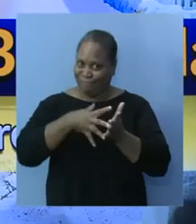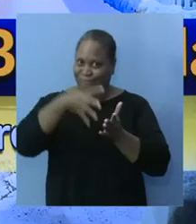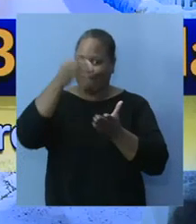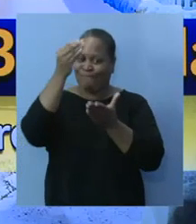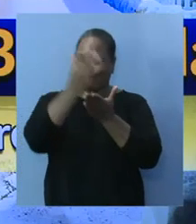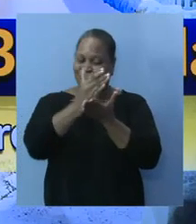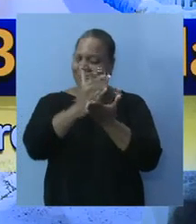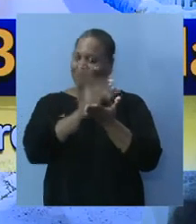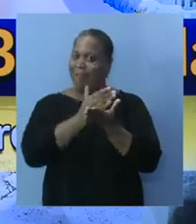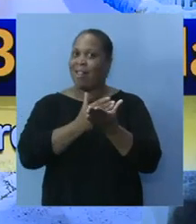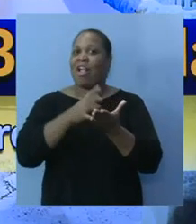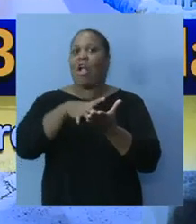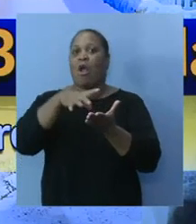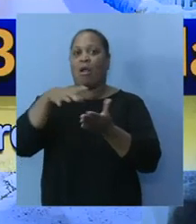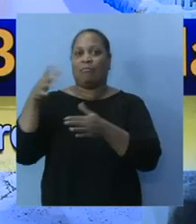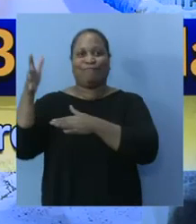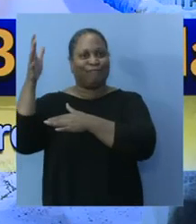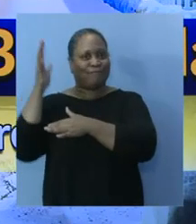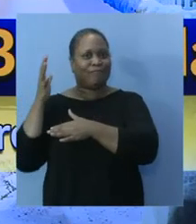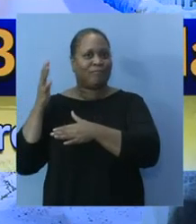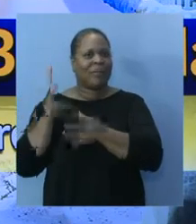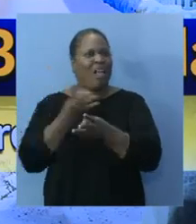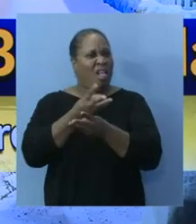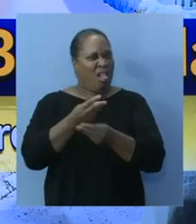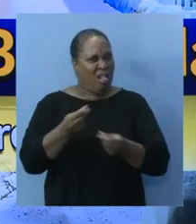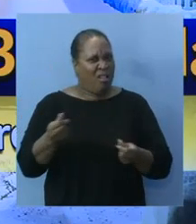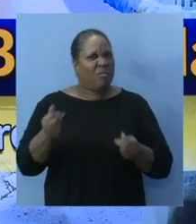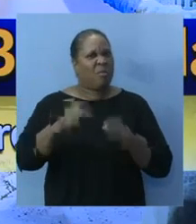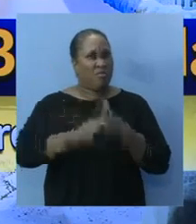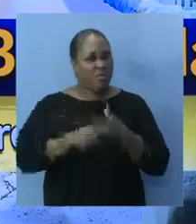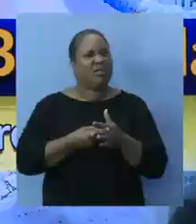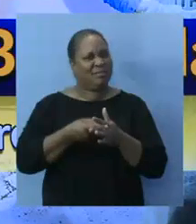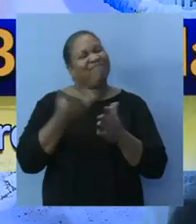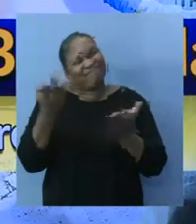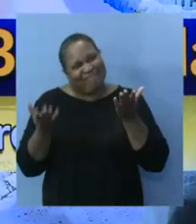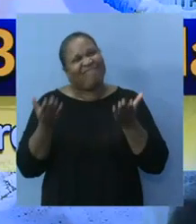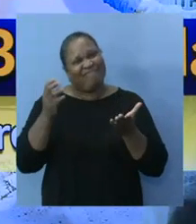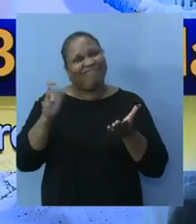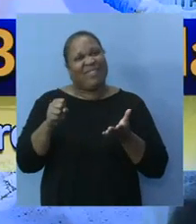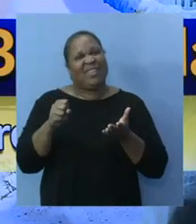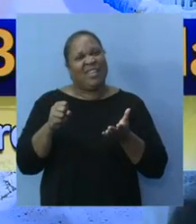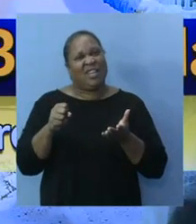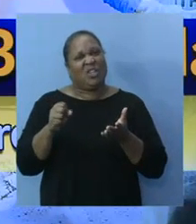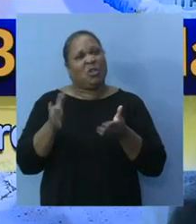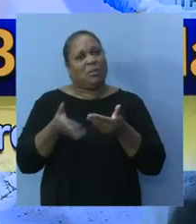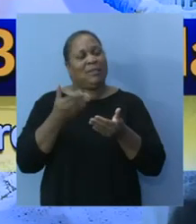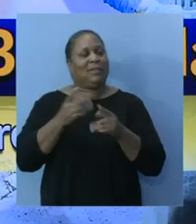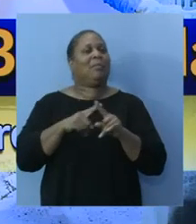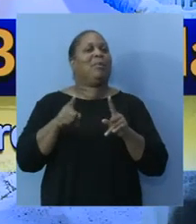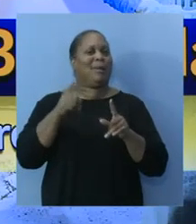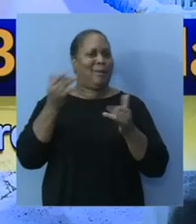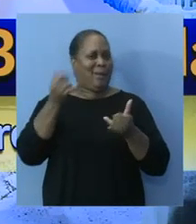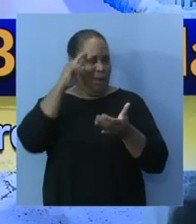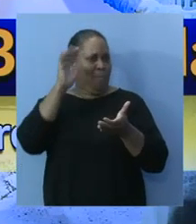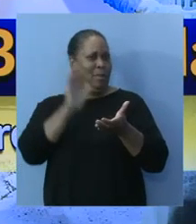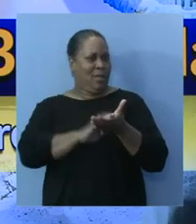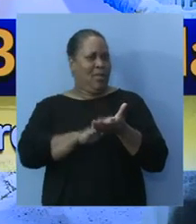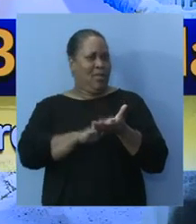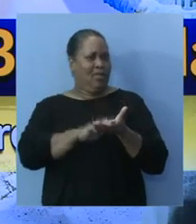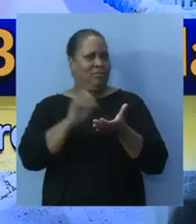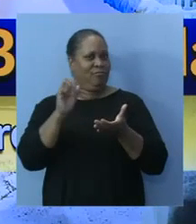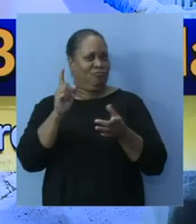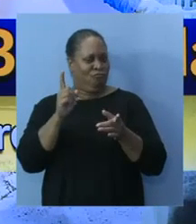in the early phase. The rollout could have certainly been smoother. The Minister of Health and I have both admitted that. But now I believe that we are sufficiently